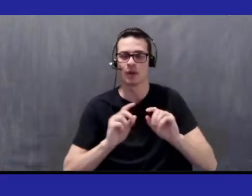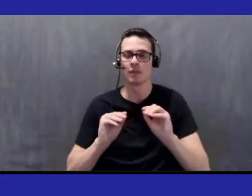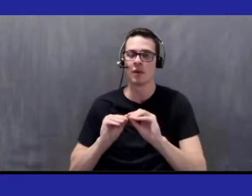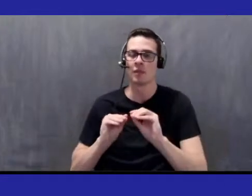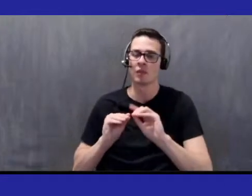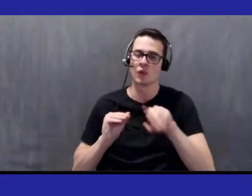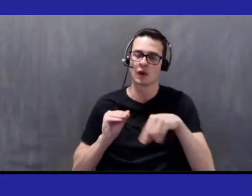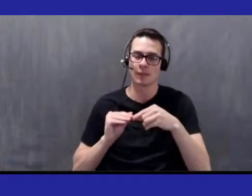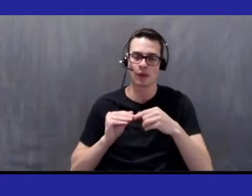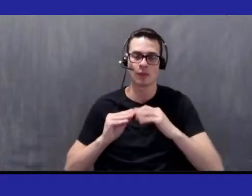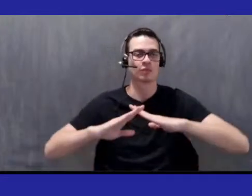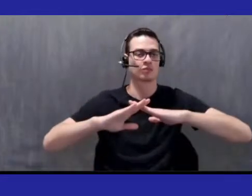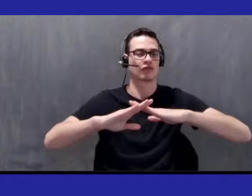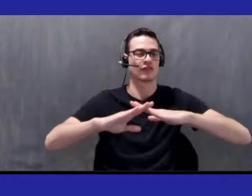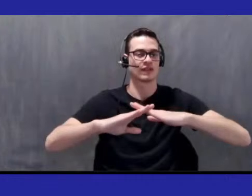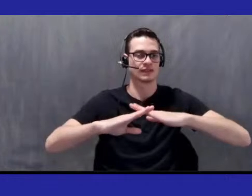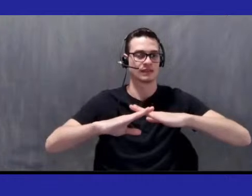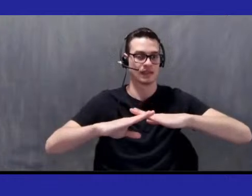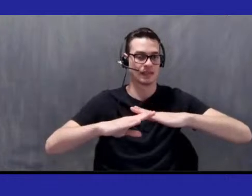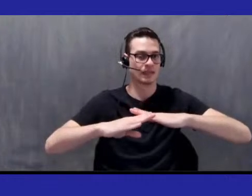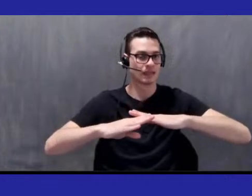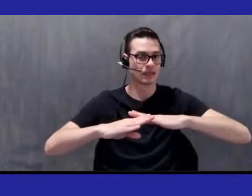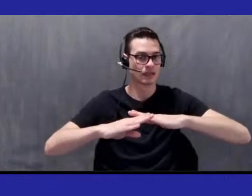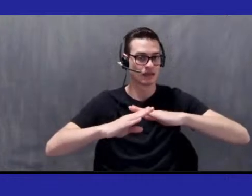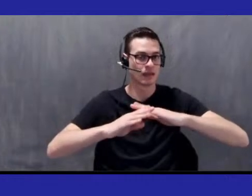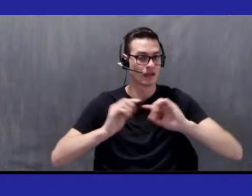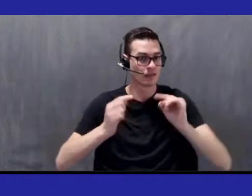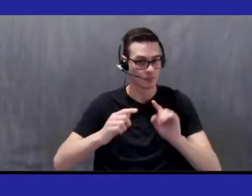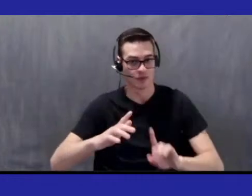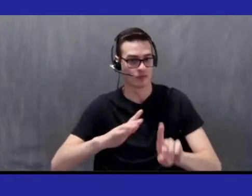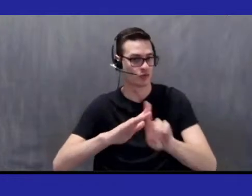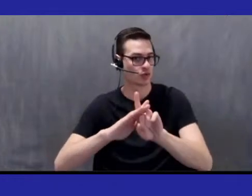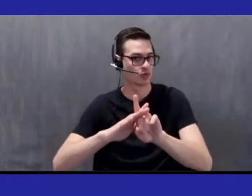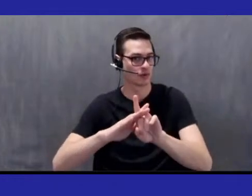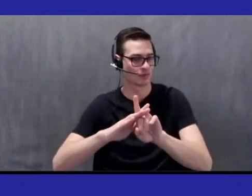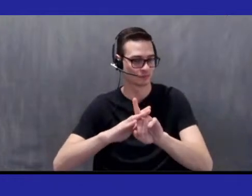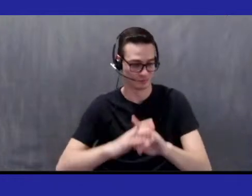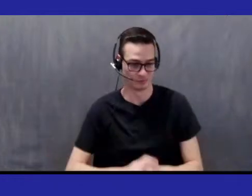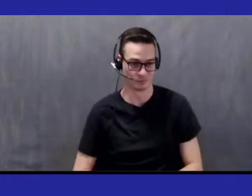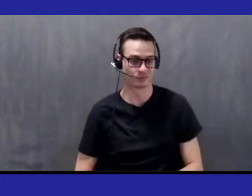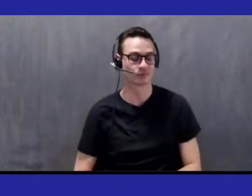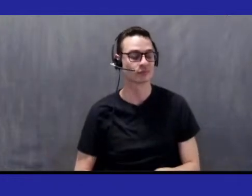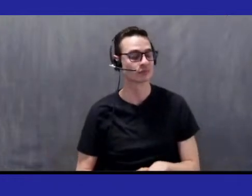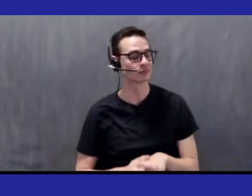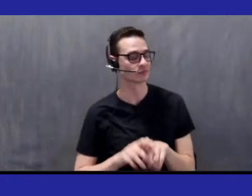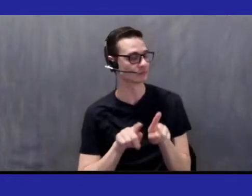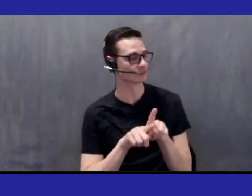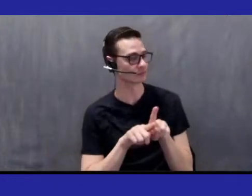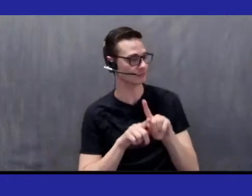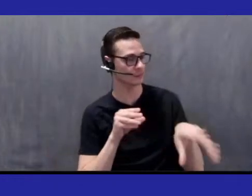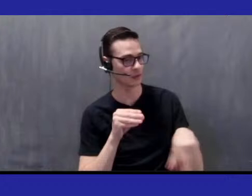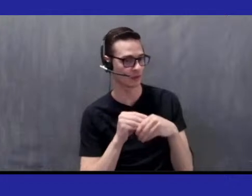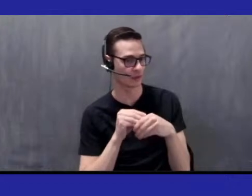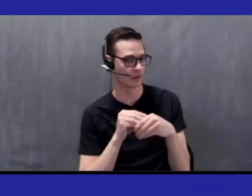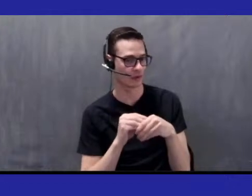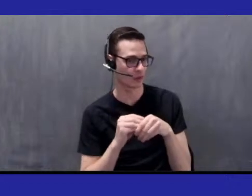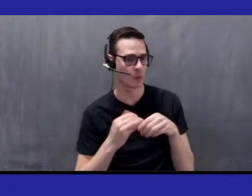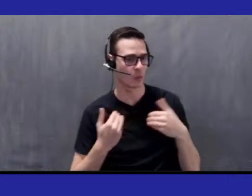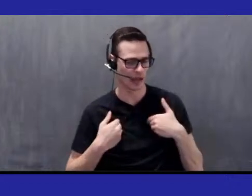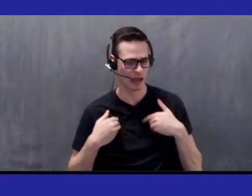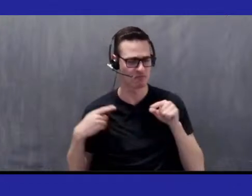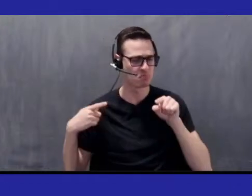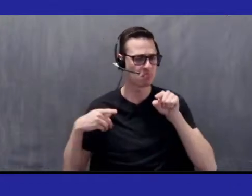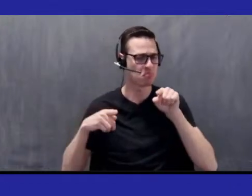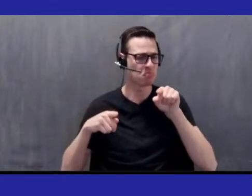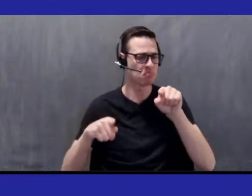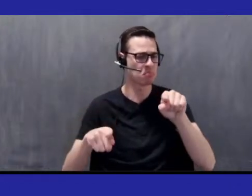that hospitalization. Now, one other thing that I'll say is that there are parallel efforts going on within our system